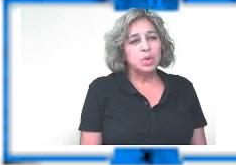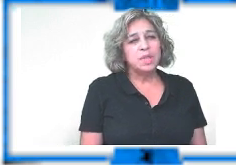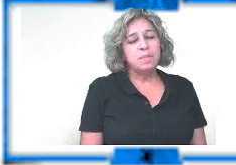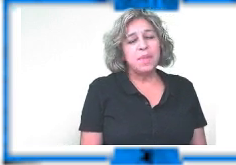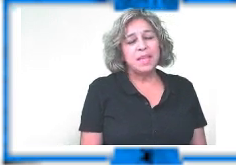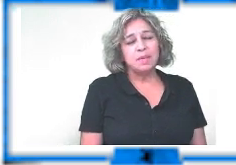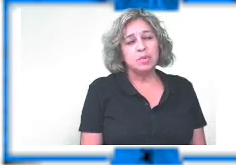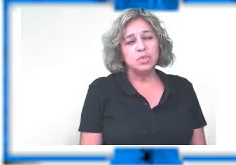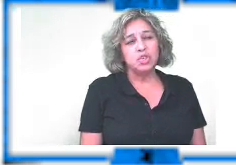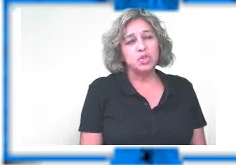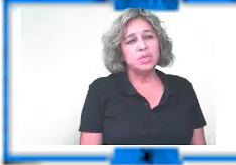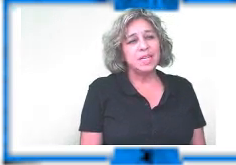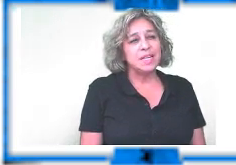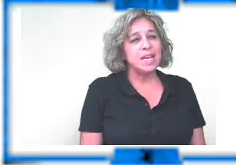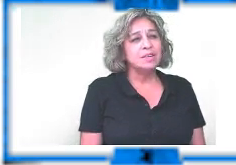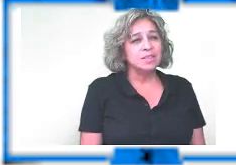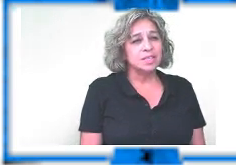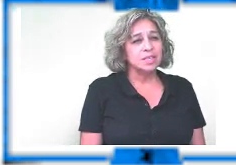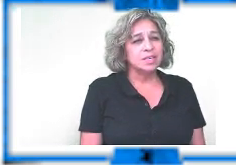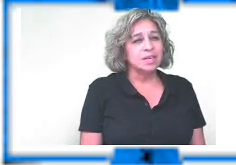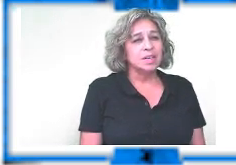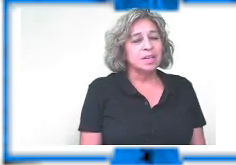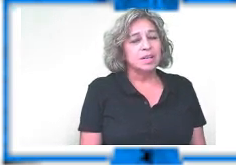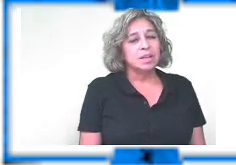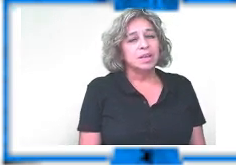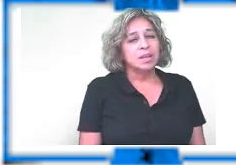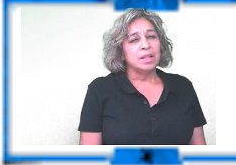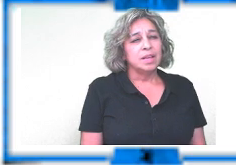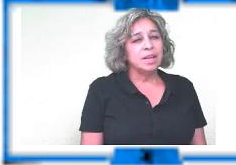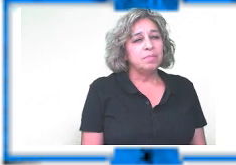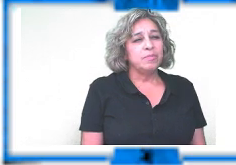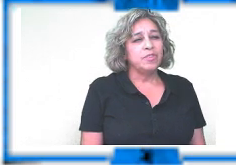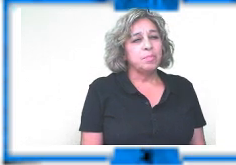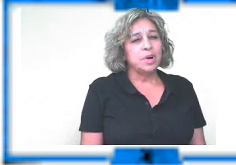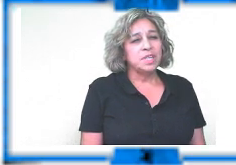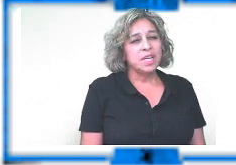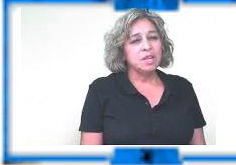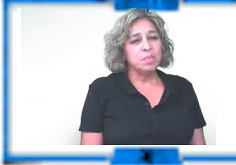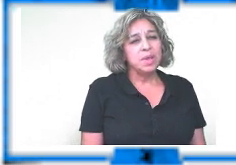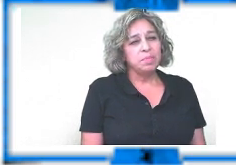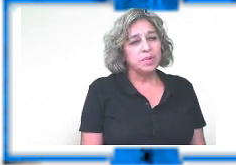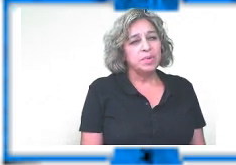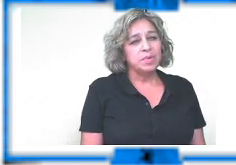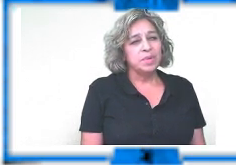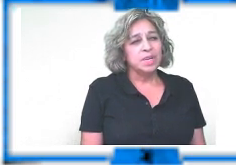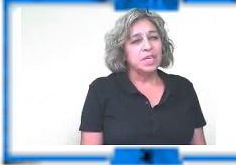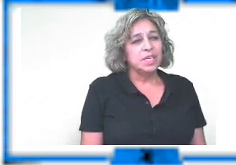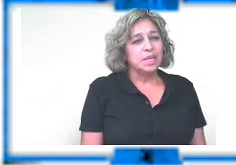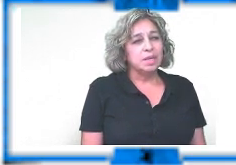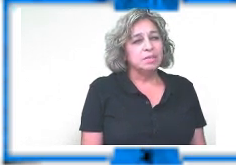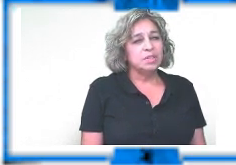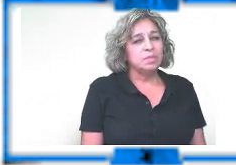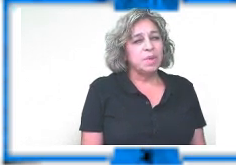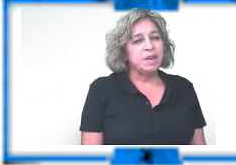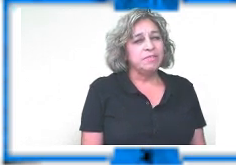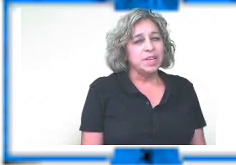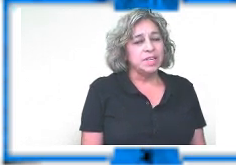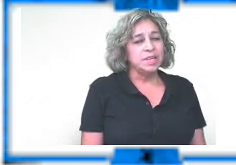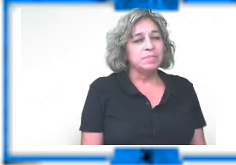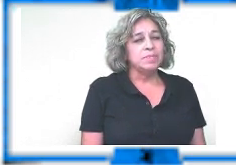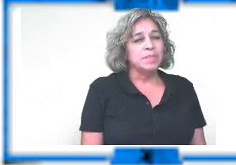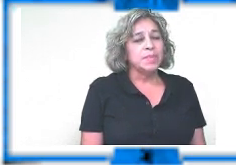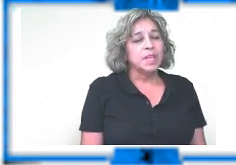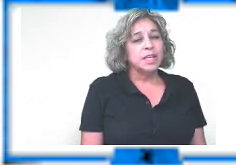That's where they make the most juicy deals. And from particular people to